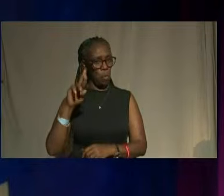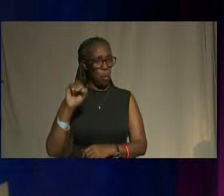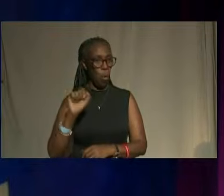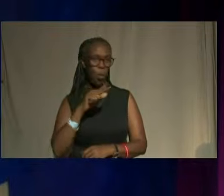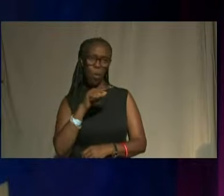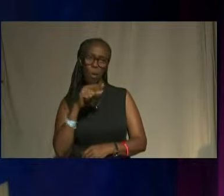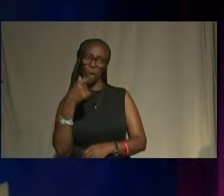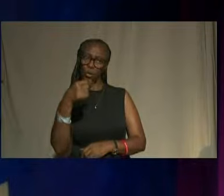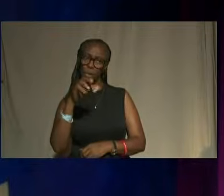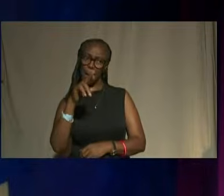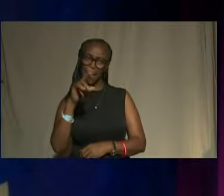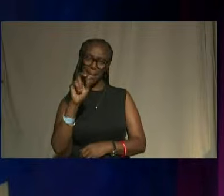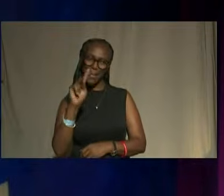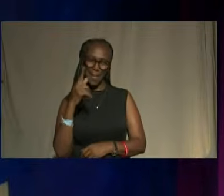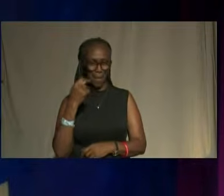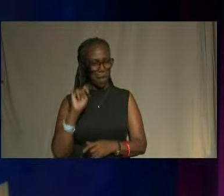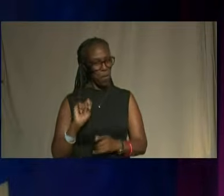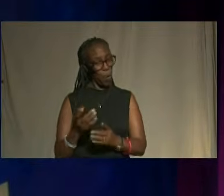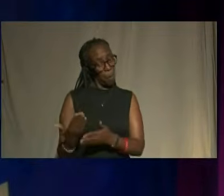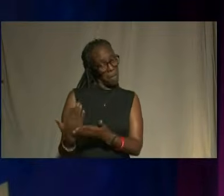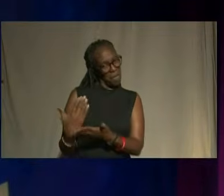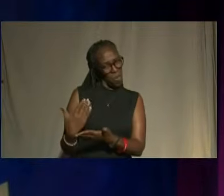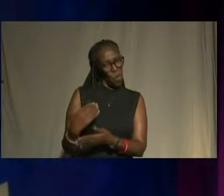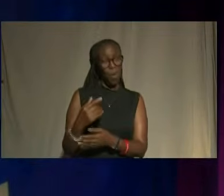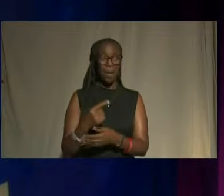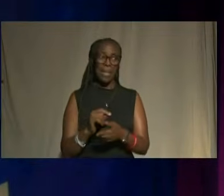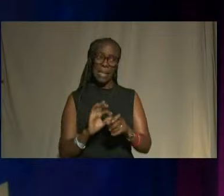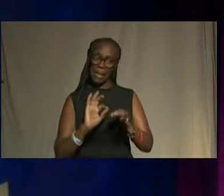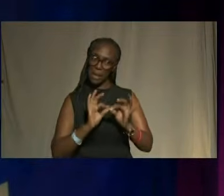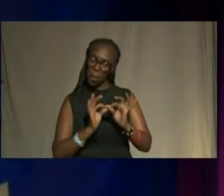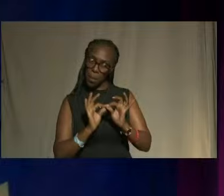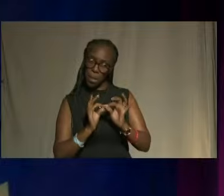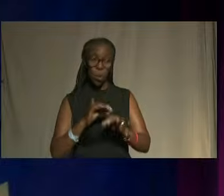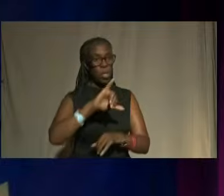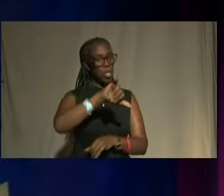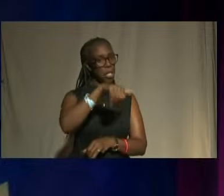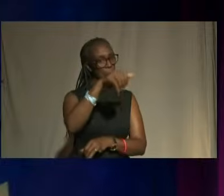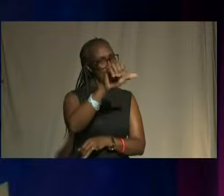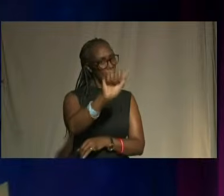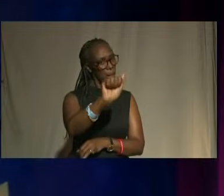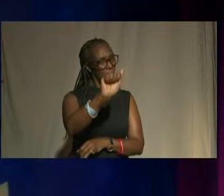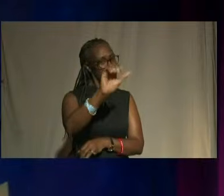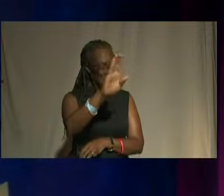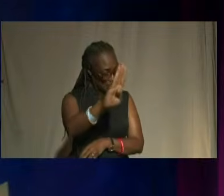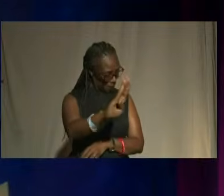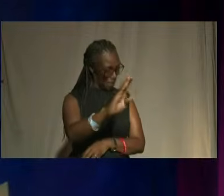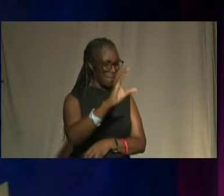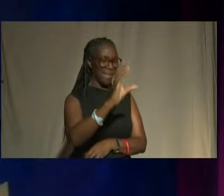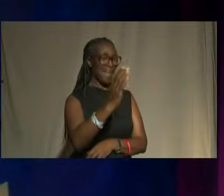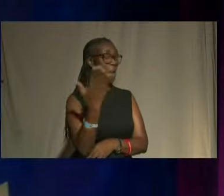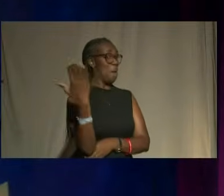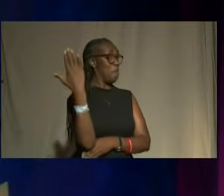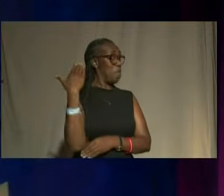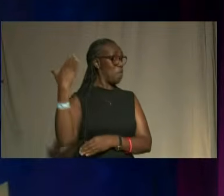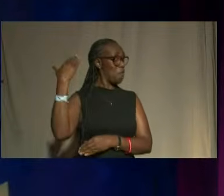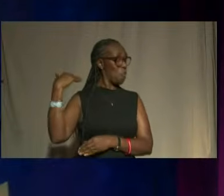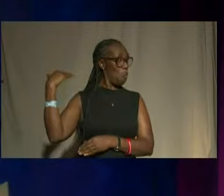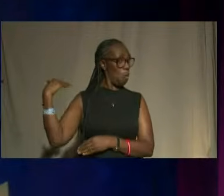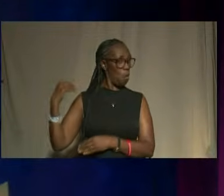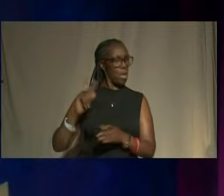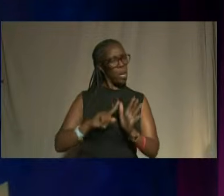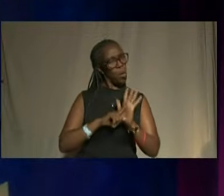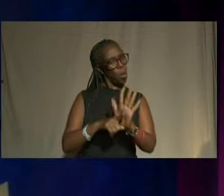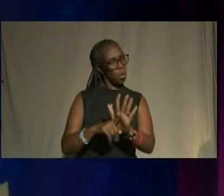previously provided sign language services on the former Jamaica Broadcasting Corporation and Television Jamaica, and who also represented the